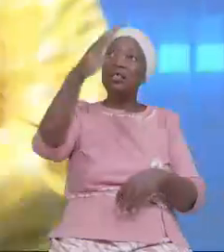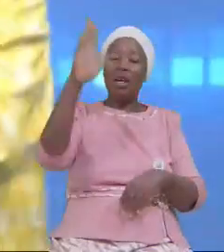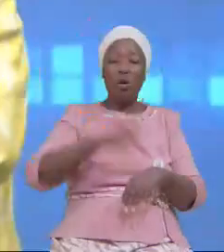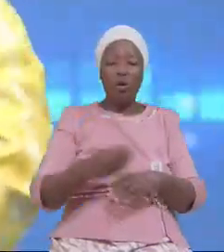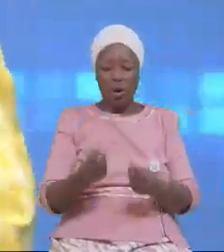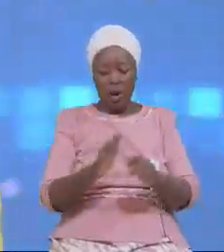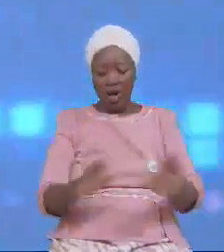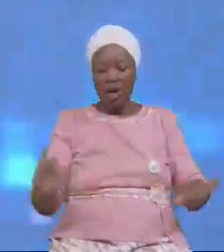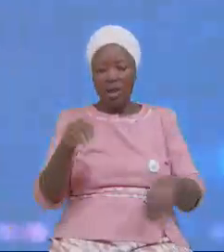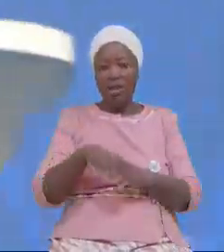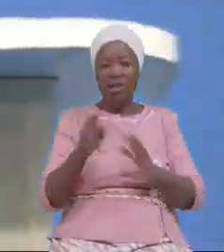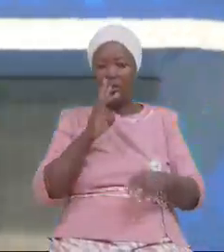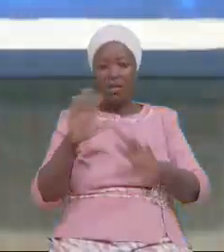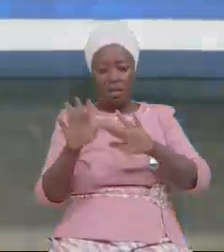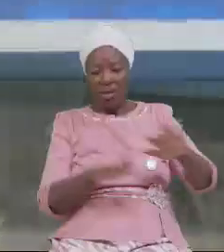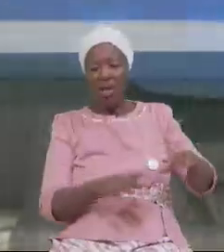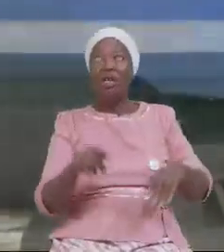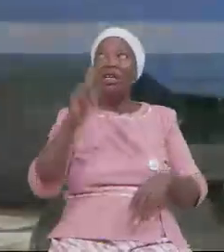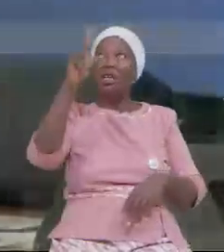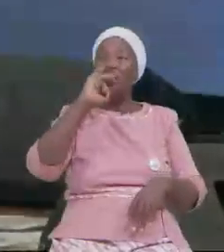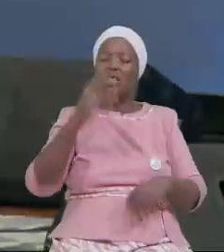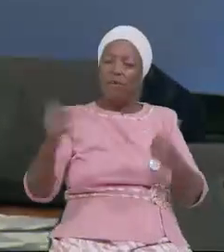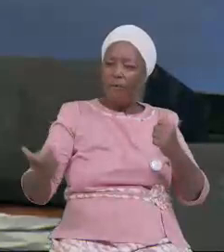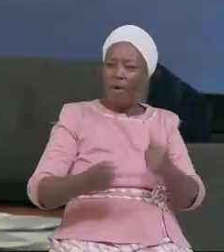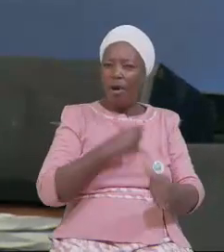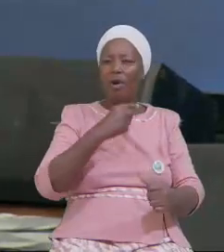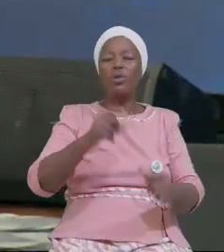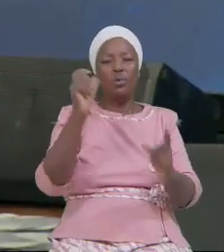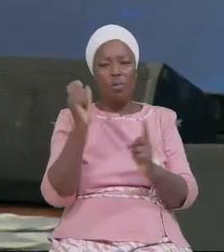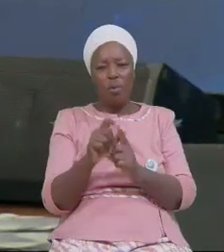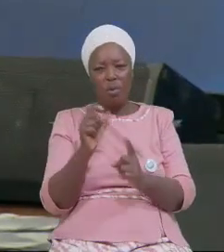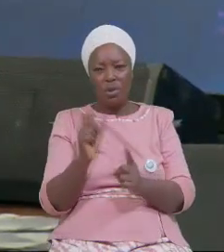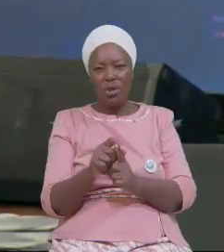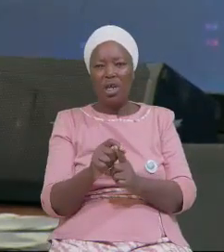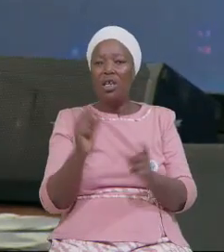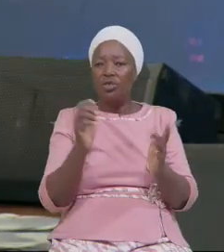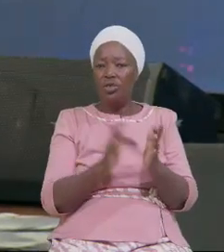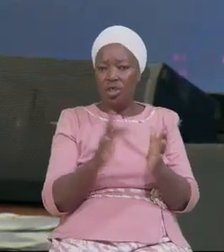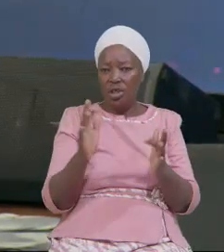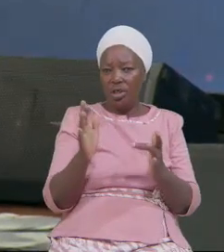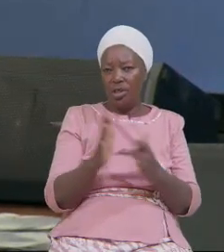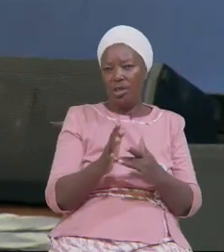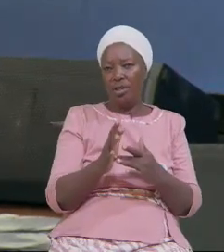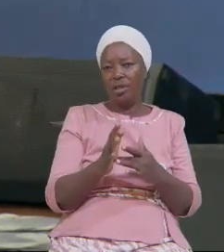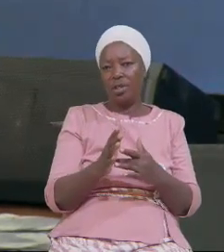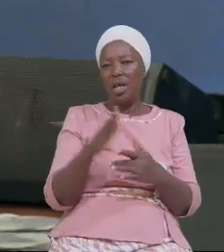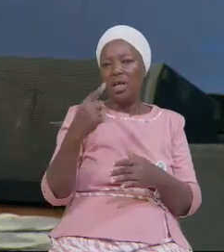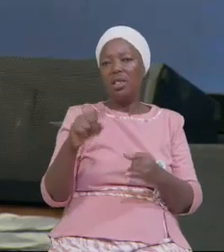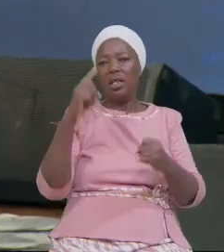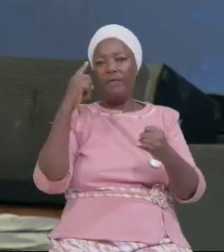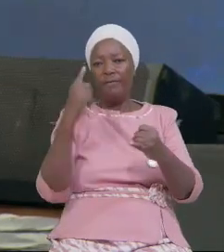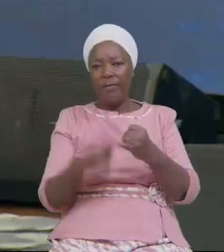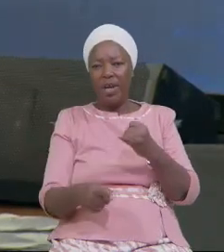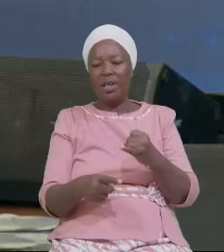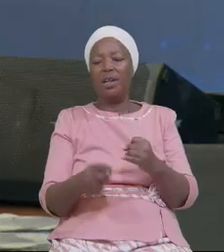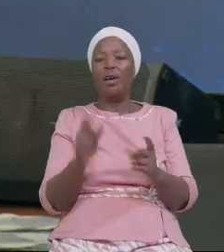the sea, he is the foremost word. Jesus, the final